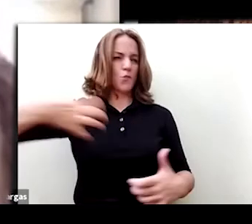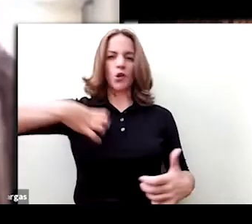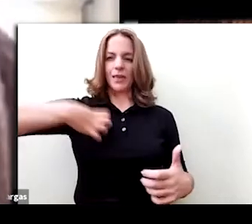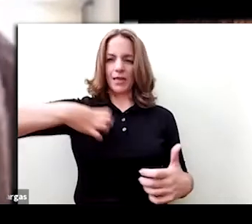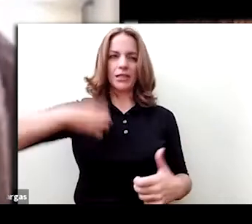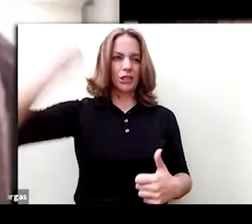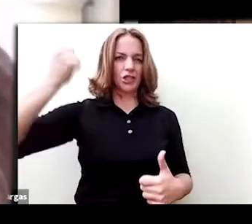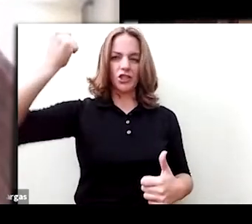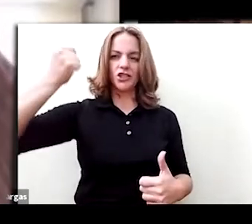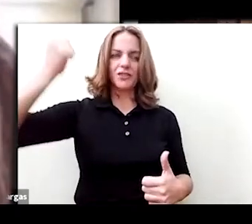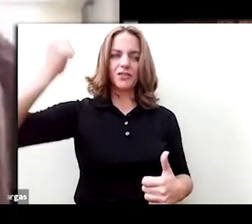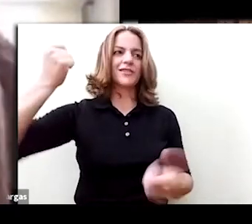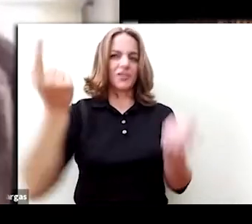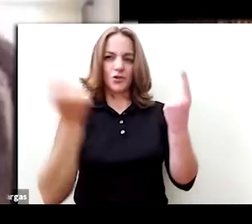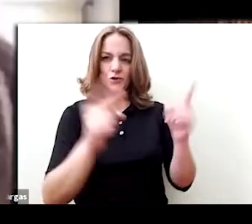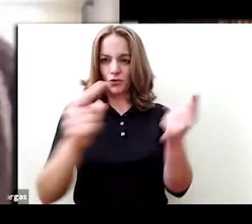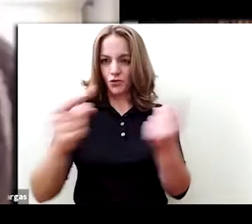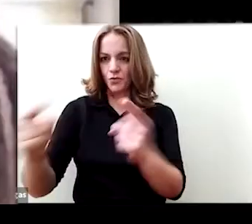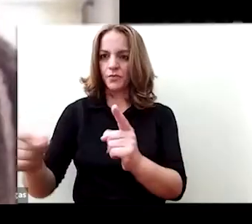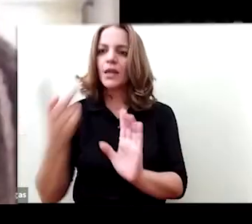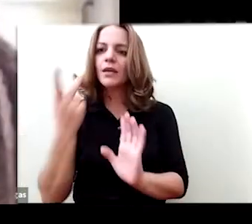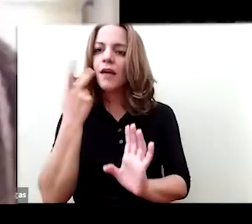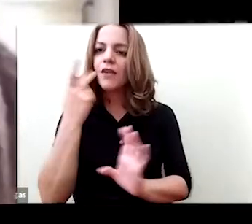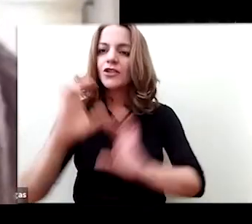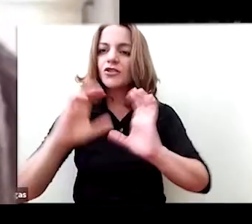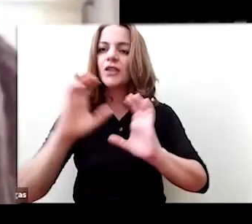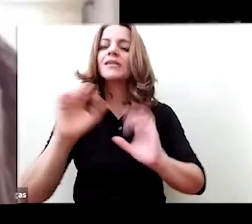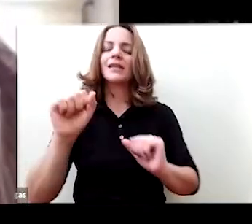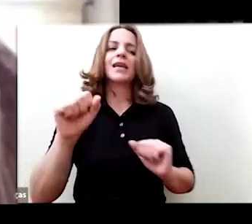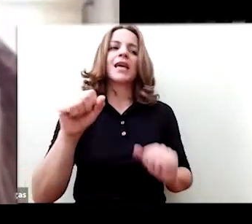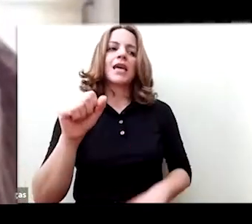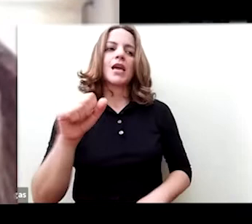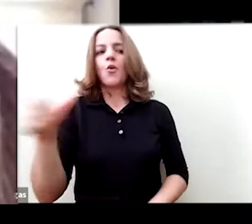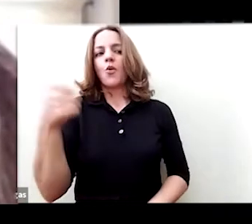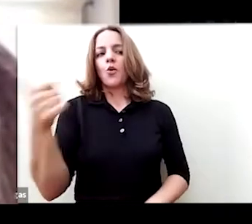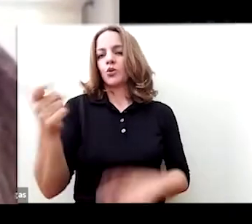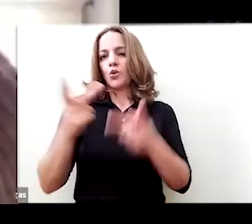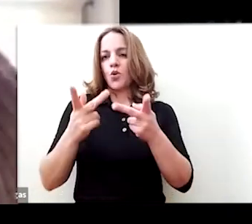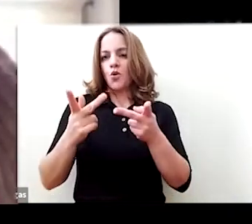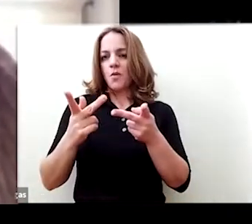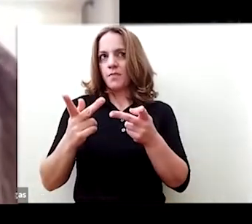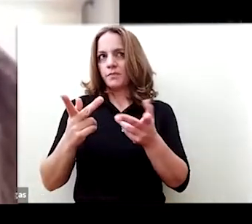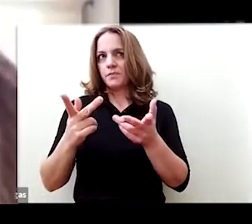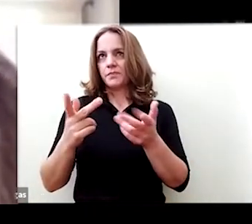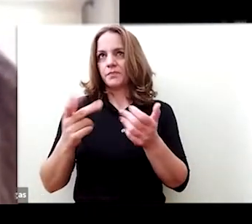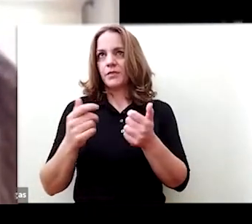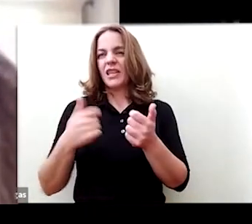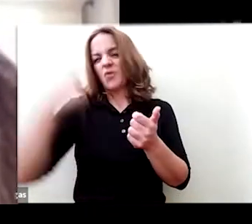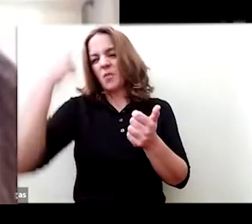that too. The other places I would say were most significant for the research that